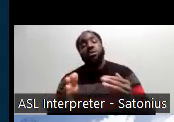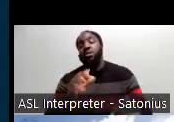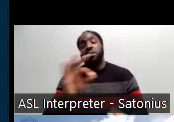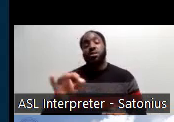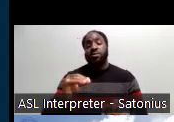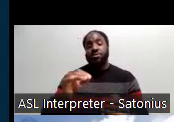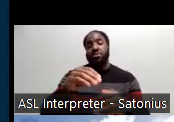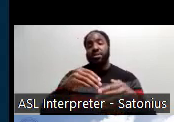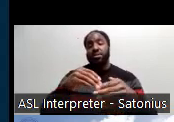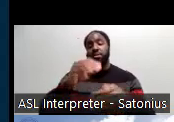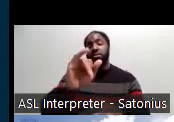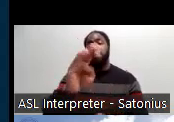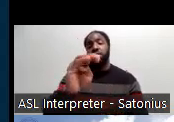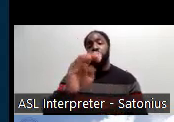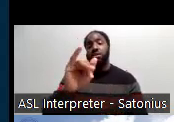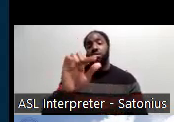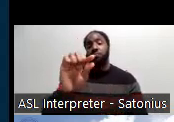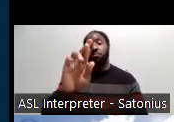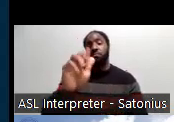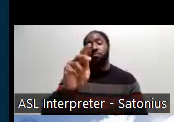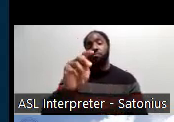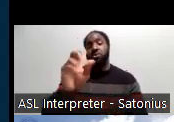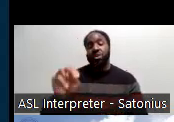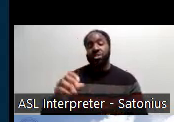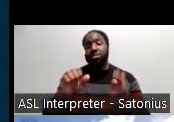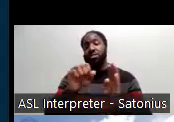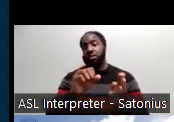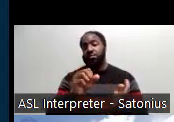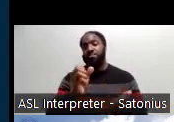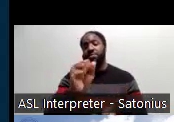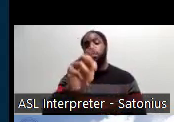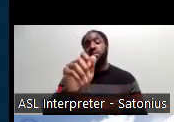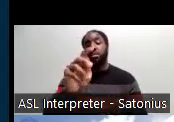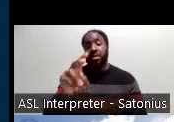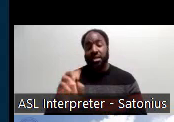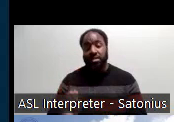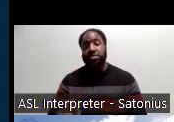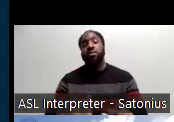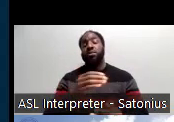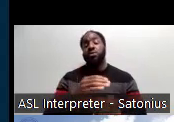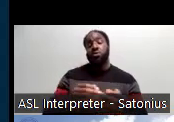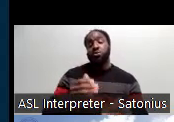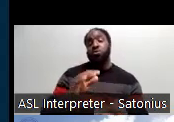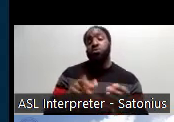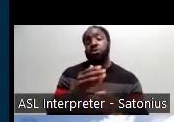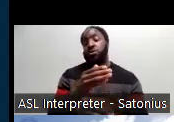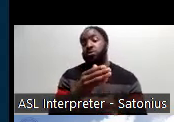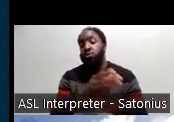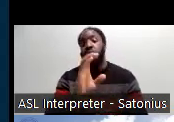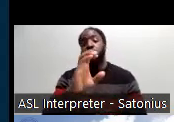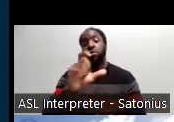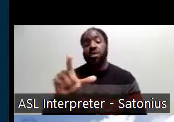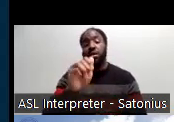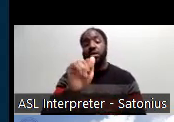protected. Historic and ongoing investments in home and community care, whether through CalAIM,